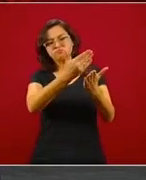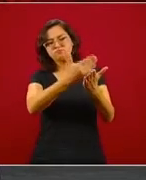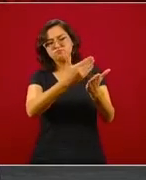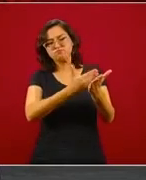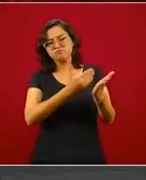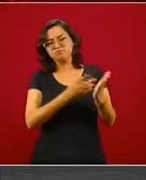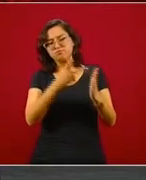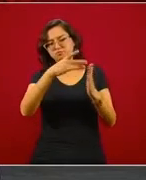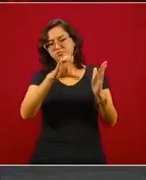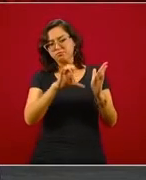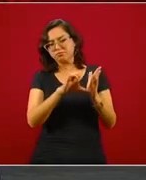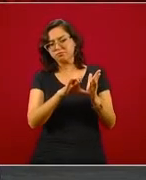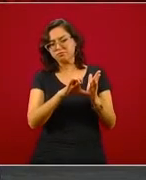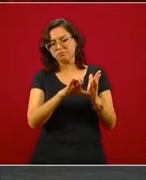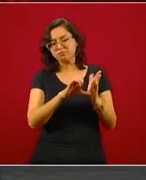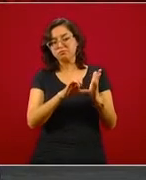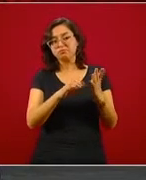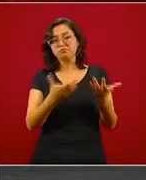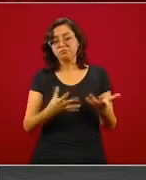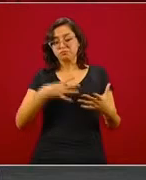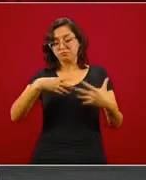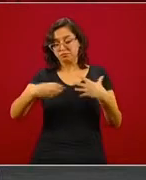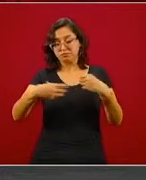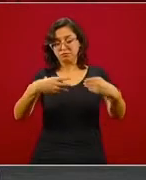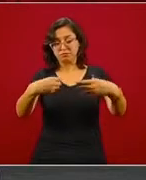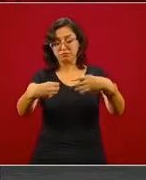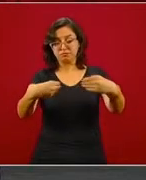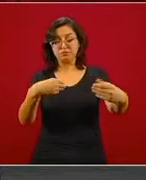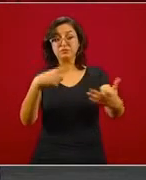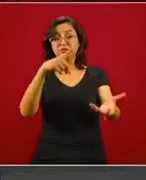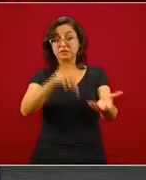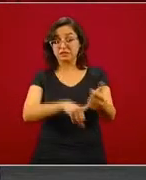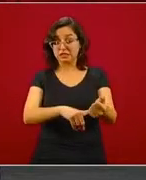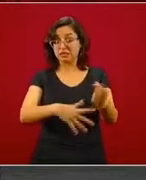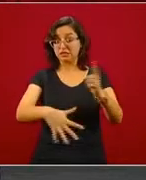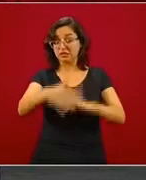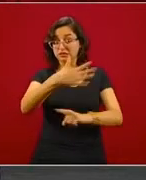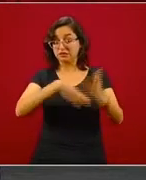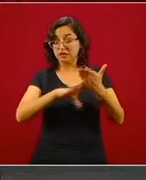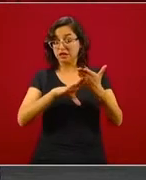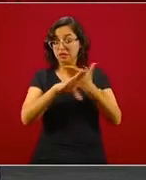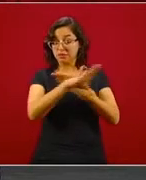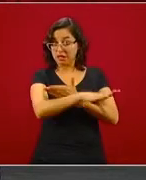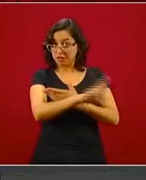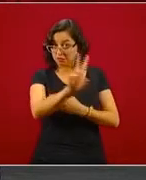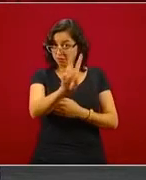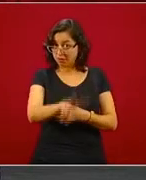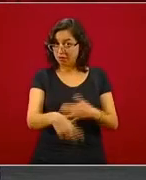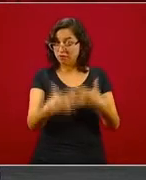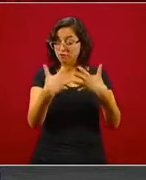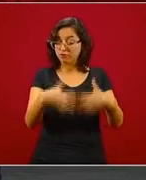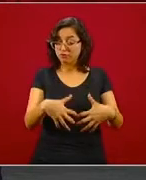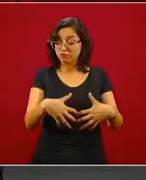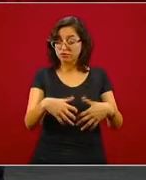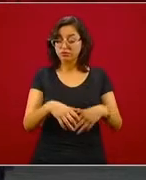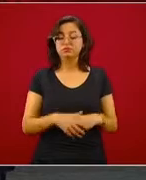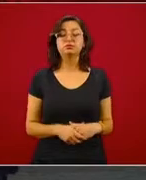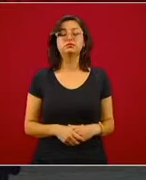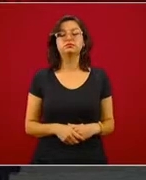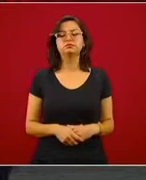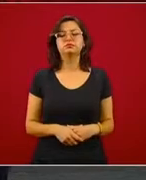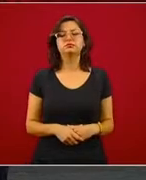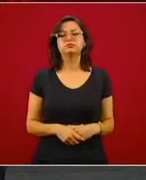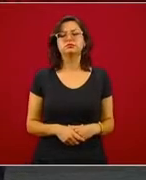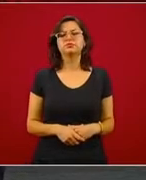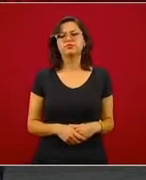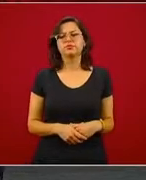within the companies how their protocols, if their prevention protocols